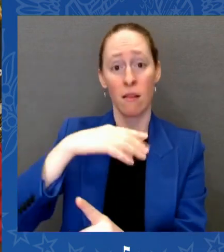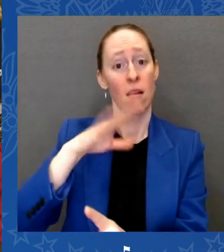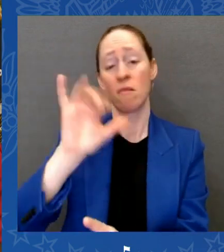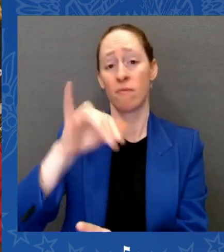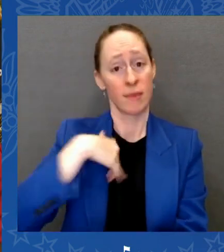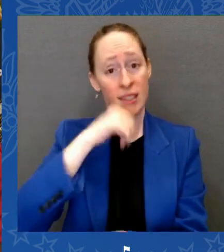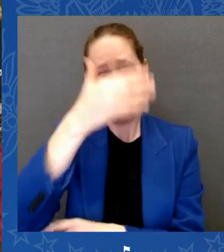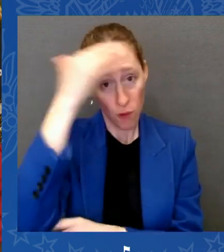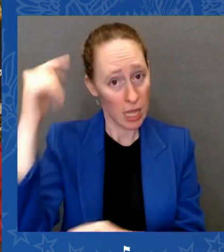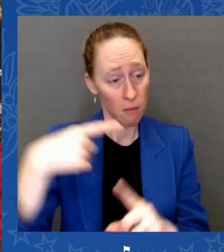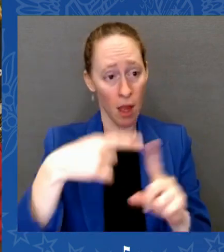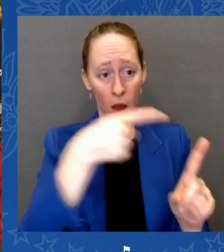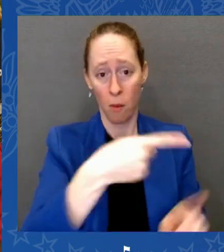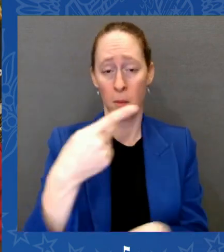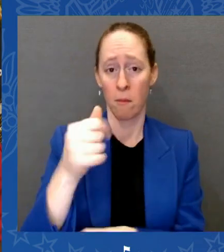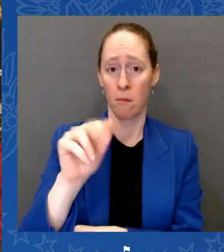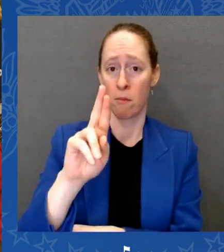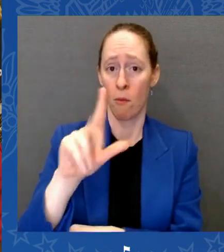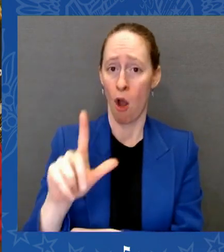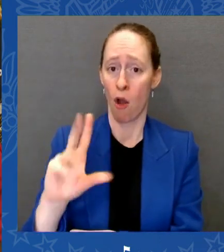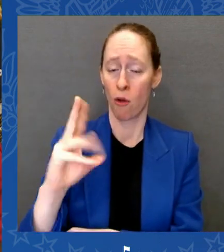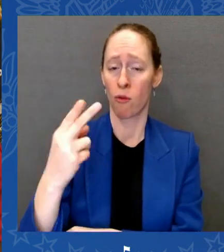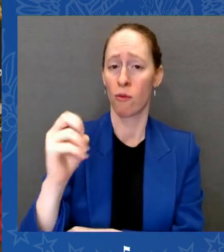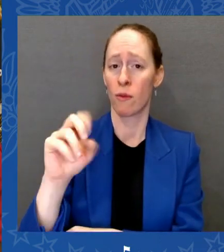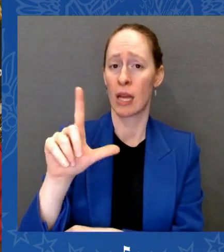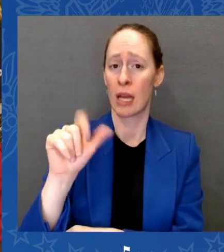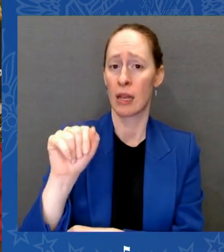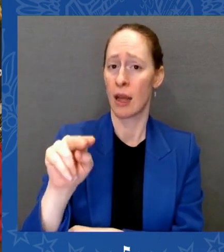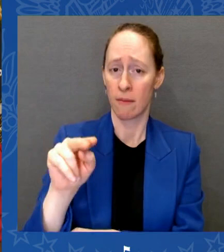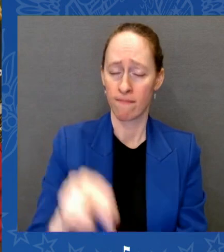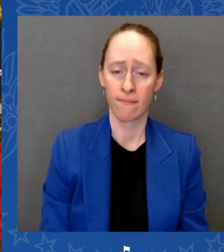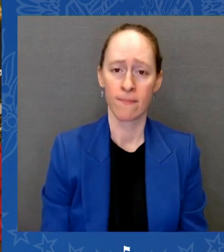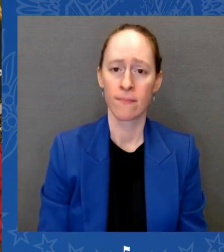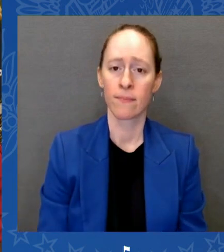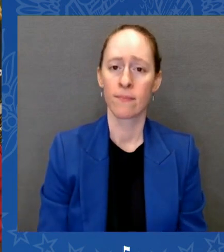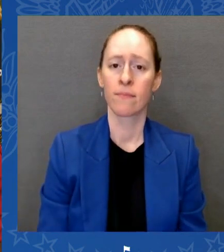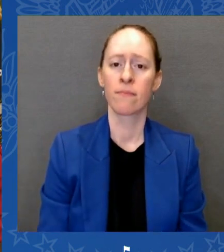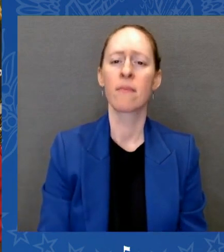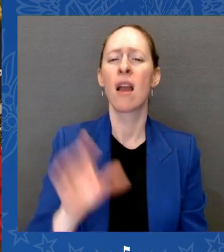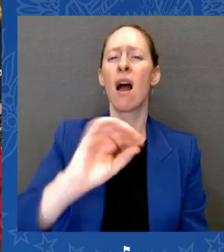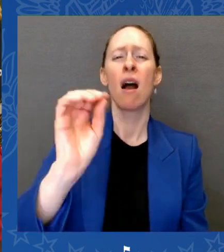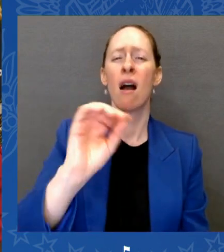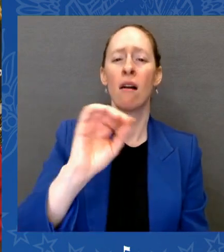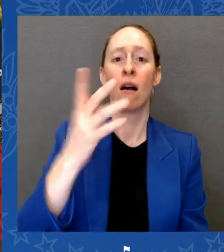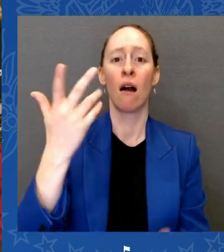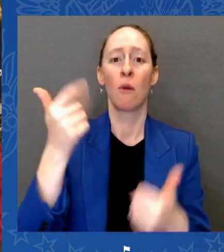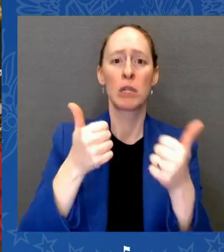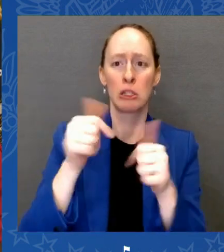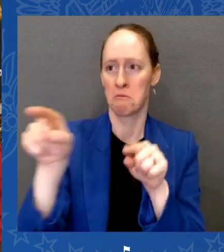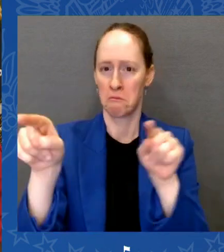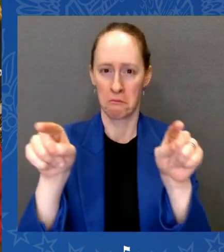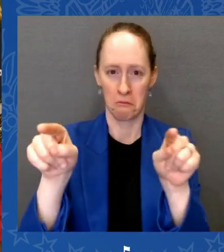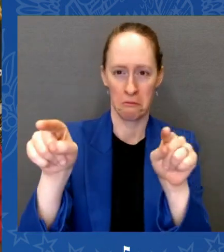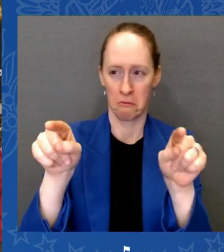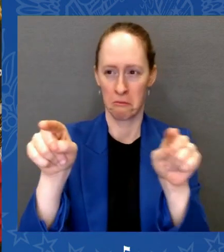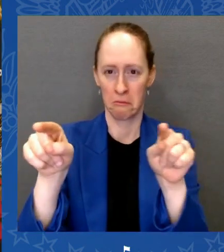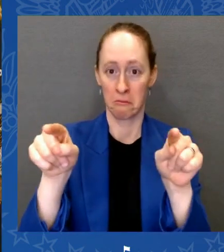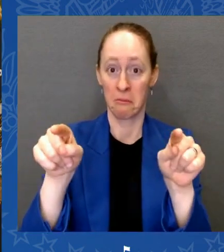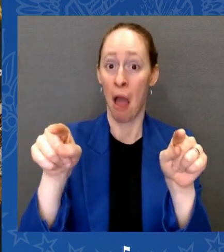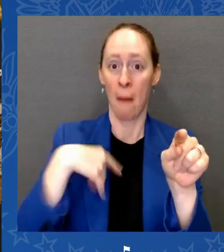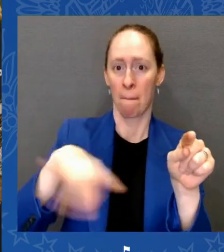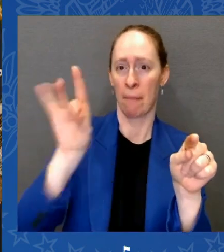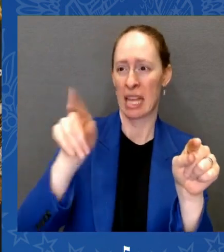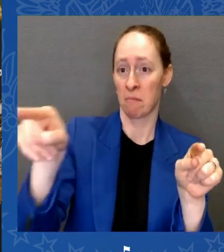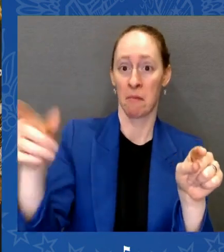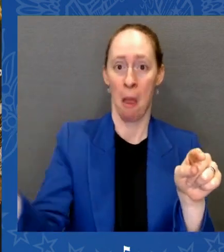home. We brought home Trevor Reed when we had a chance early this year. Sadly, for totally illegitimate reasons, Russia